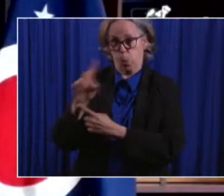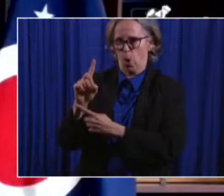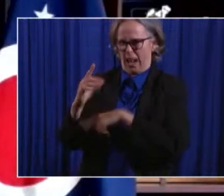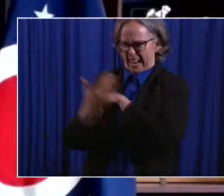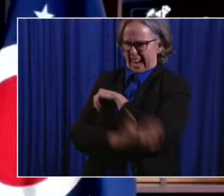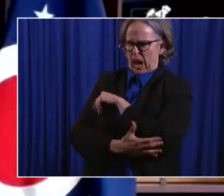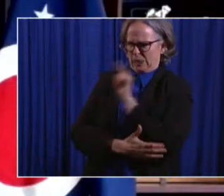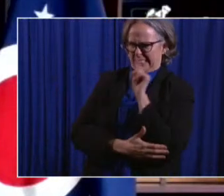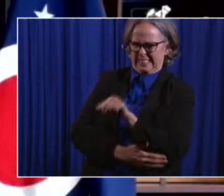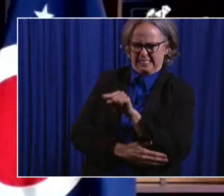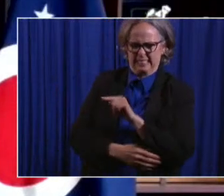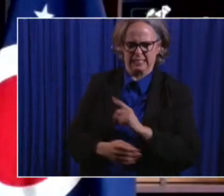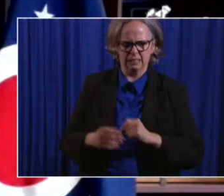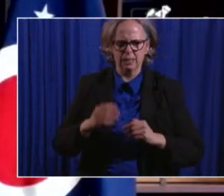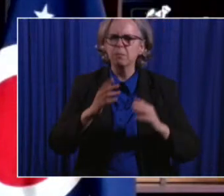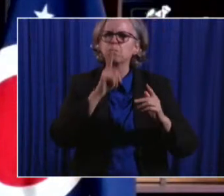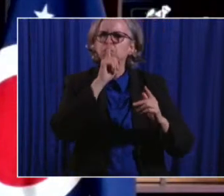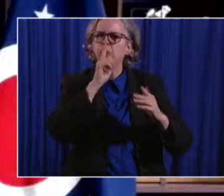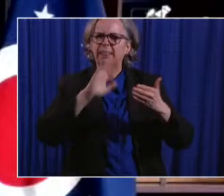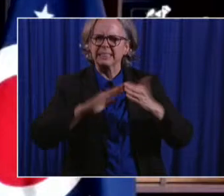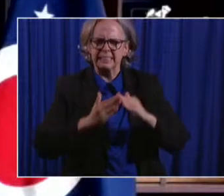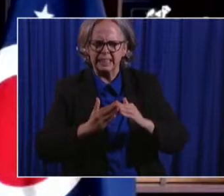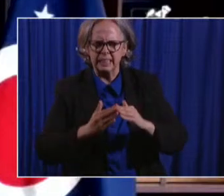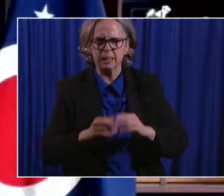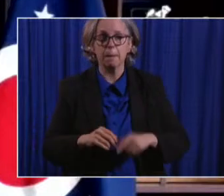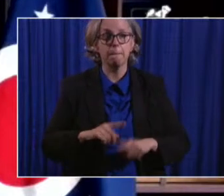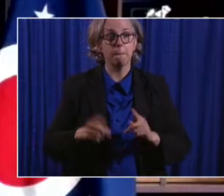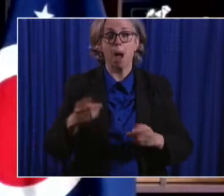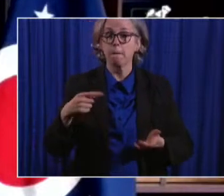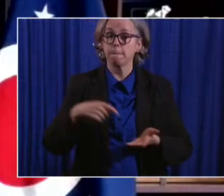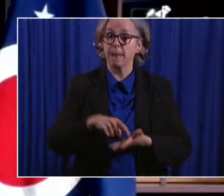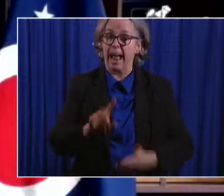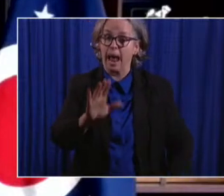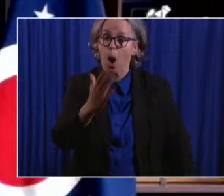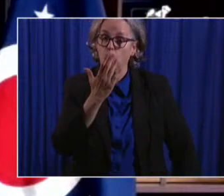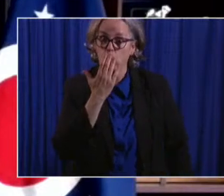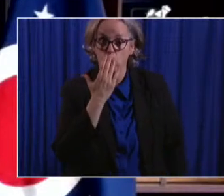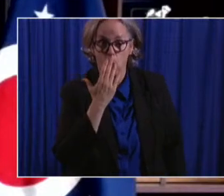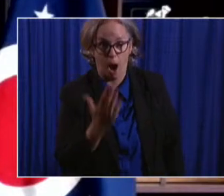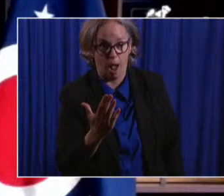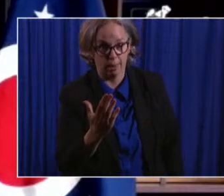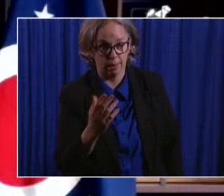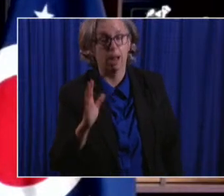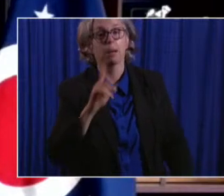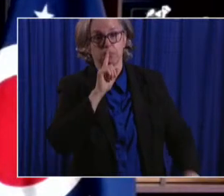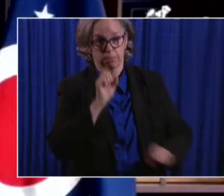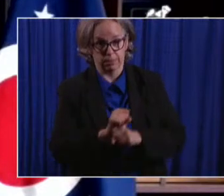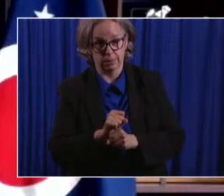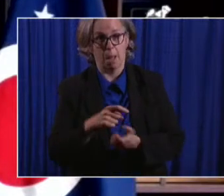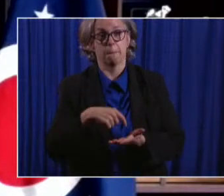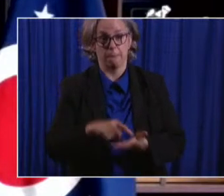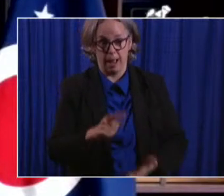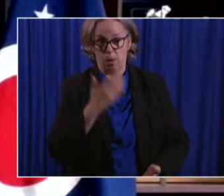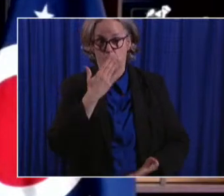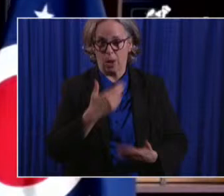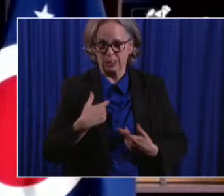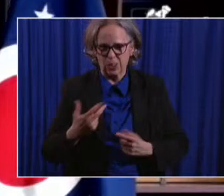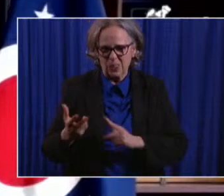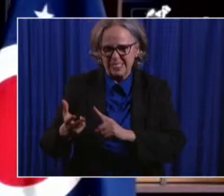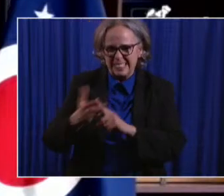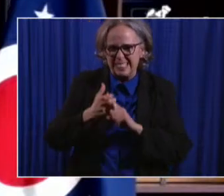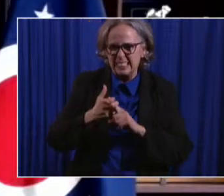very high paying jobs. This is a reshoring of manufacturing win for us in the sense